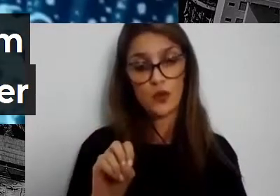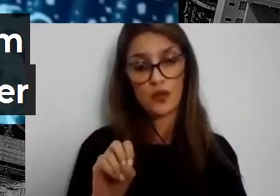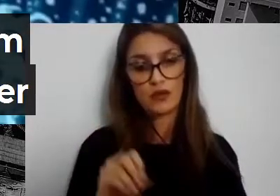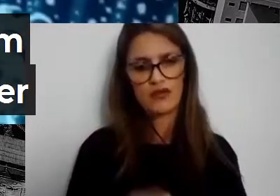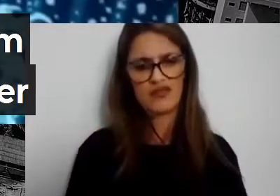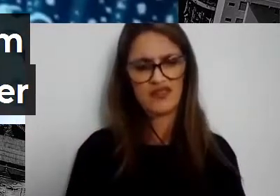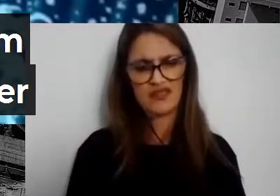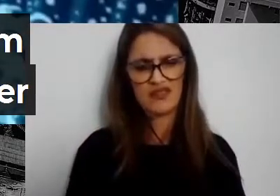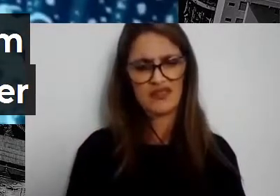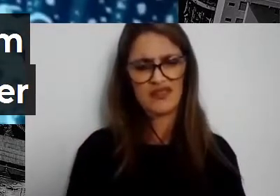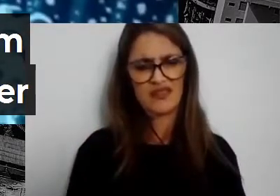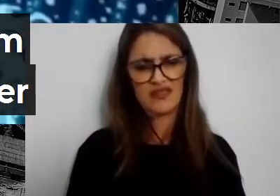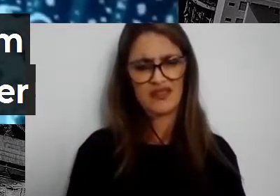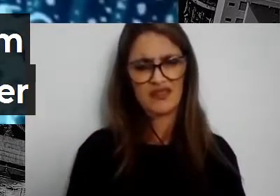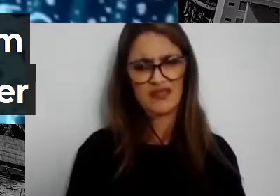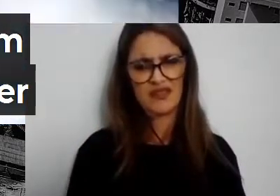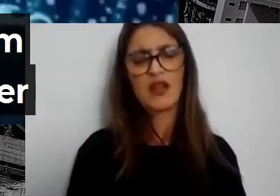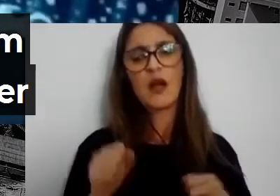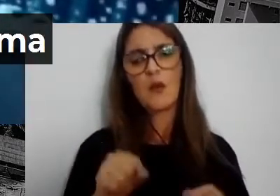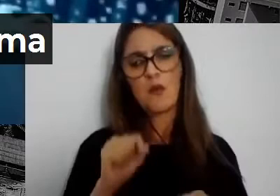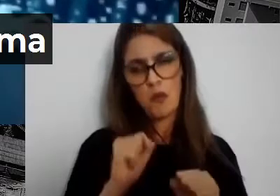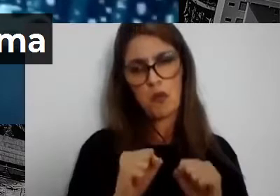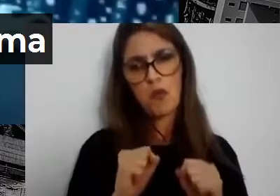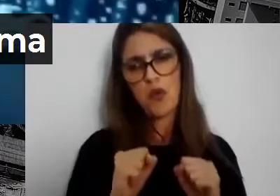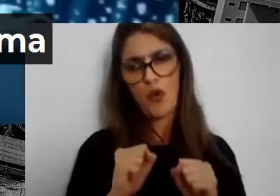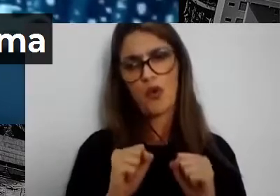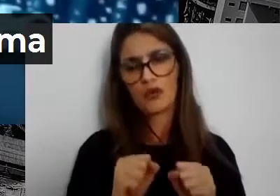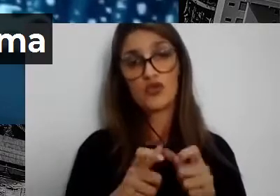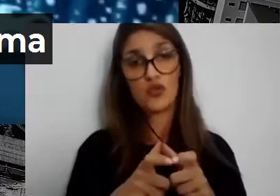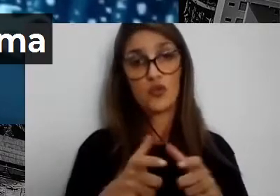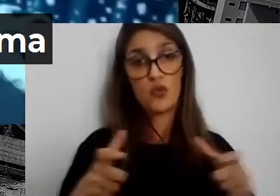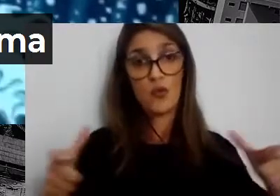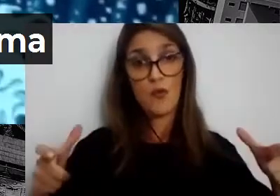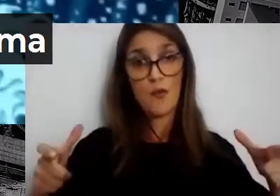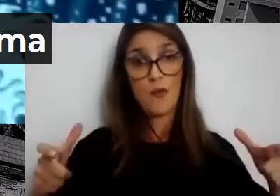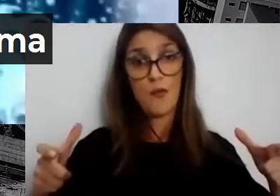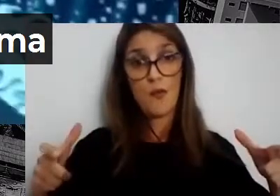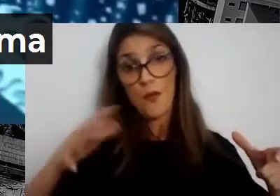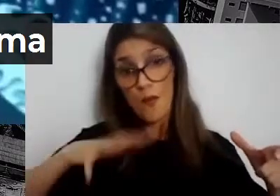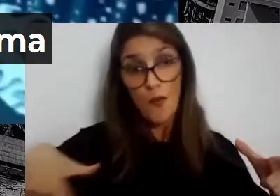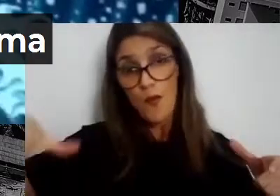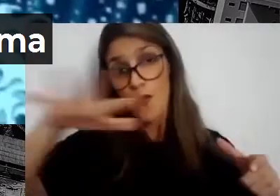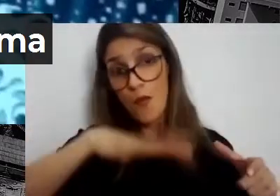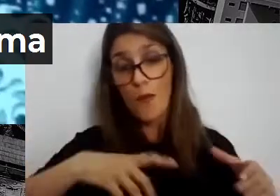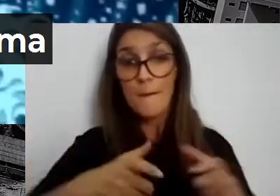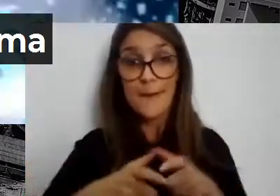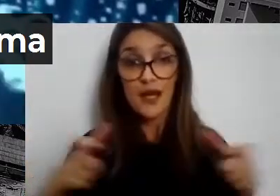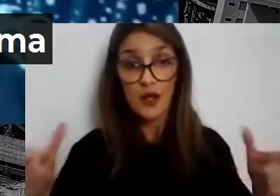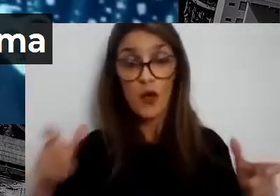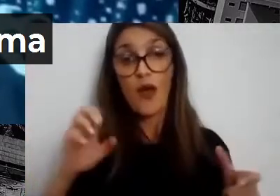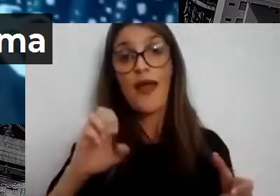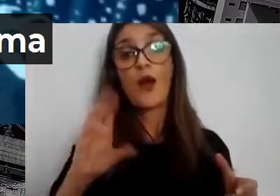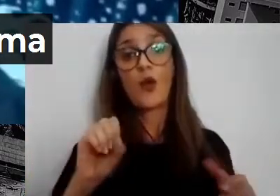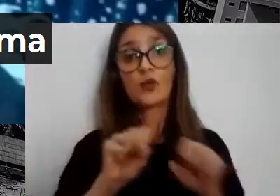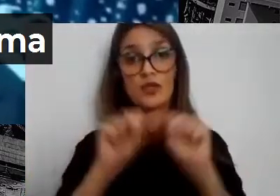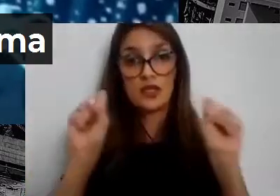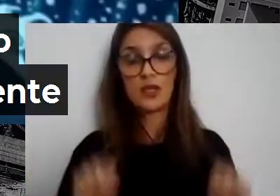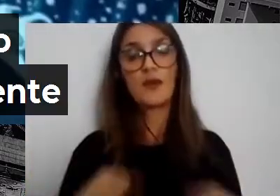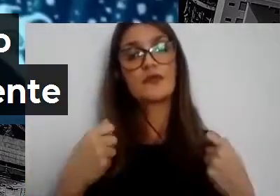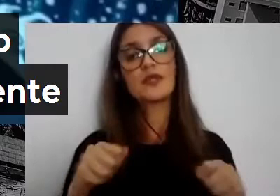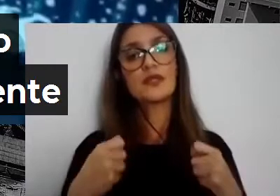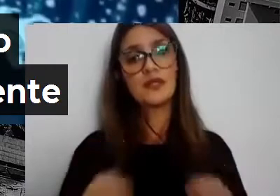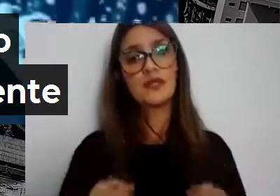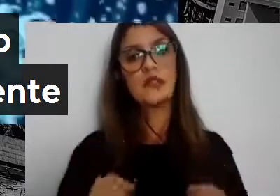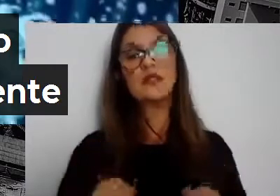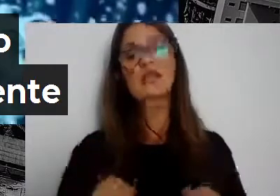impact for that ecosystem, you need to have a geographic scale that allows for that. And no one company is going to be able to save that much